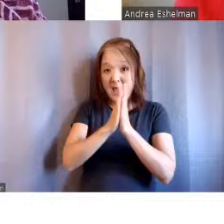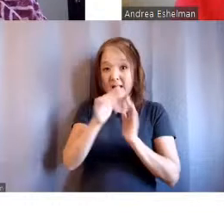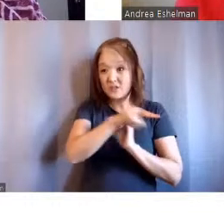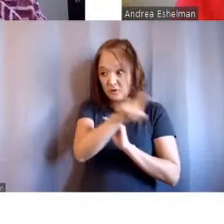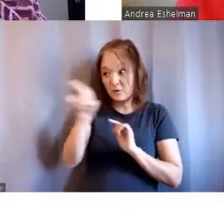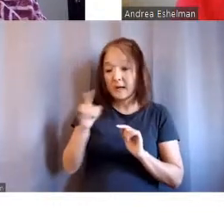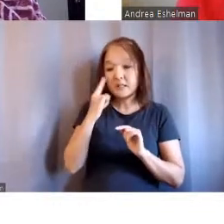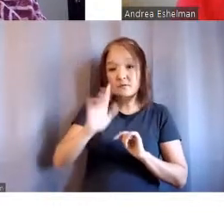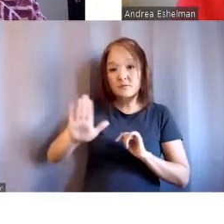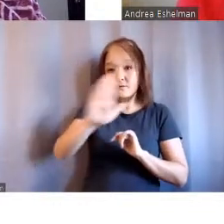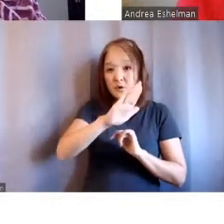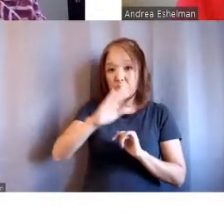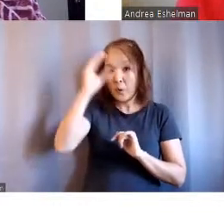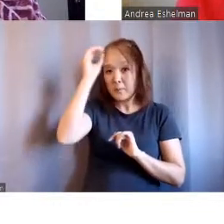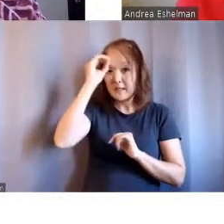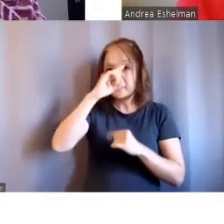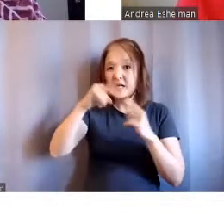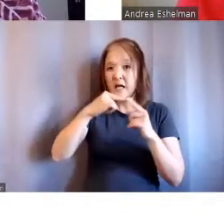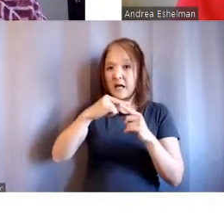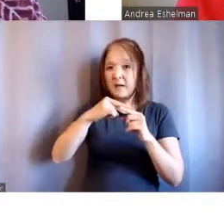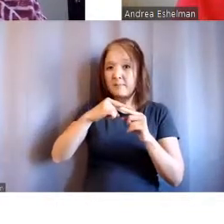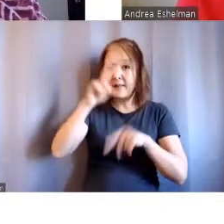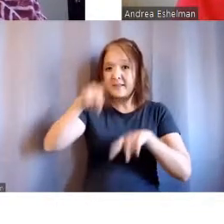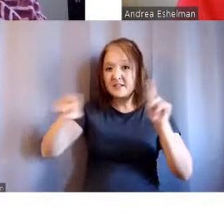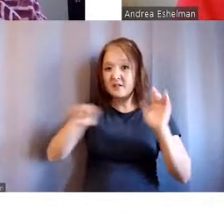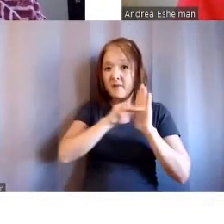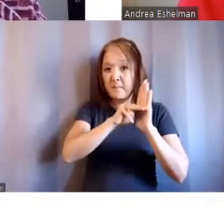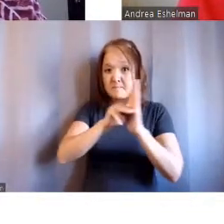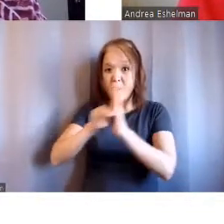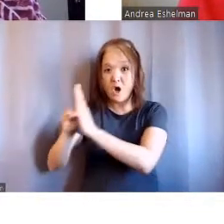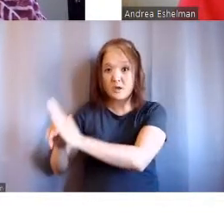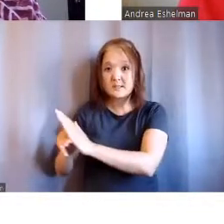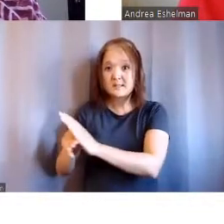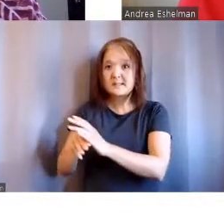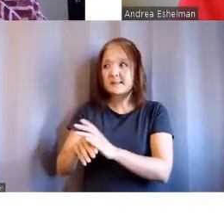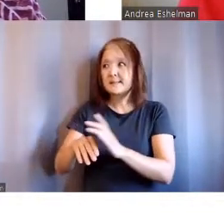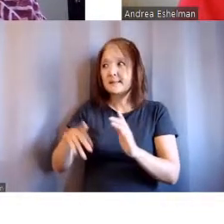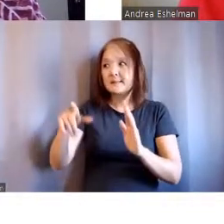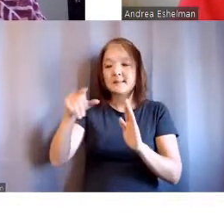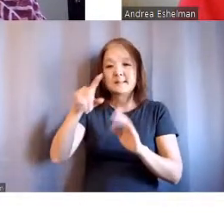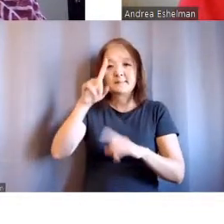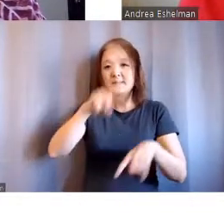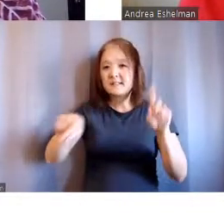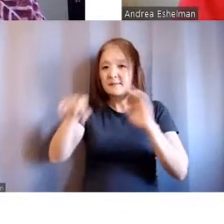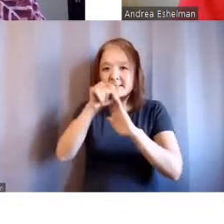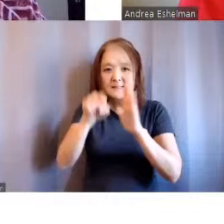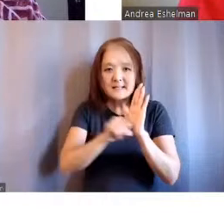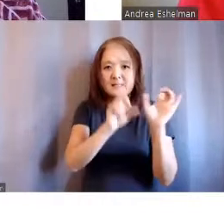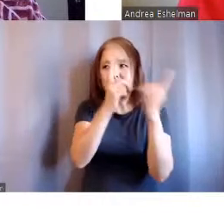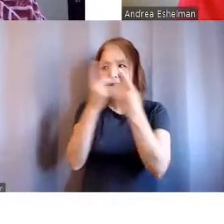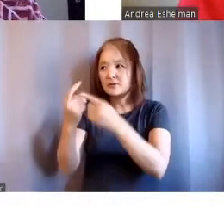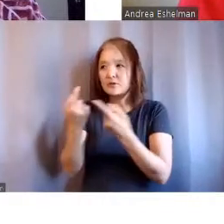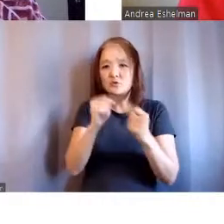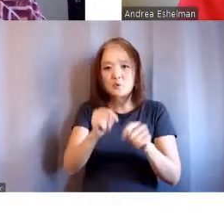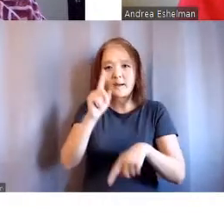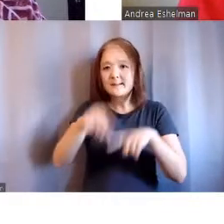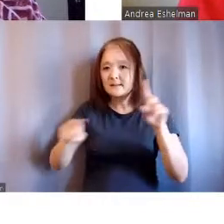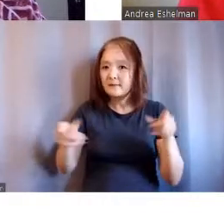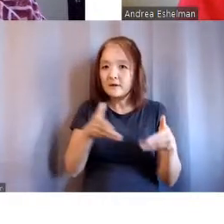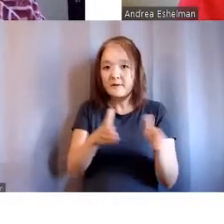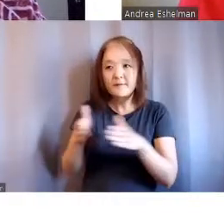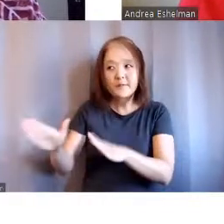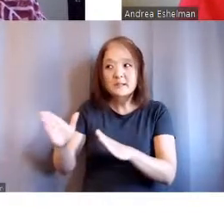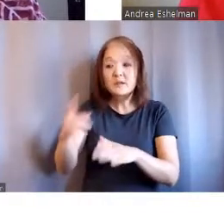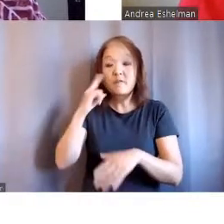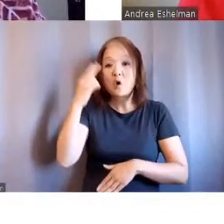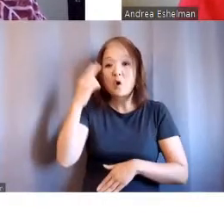of the models that are out there. We know that districts and states are trying all sorts of different things. Again, there's nothing that's come out for Hawaii